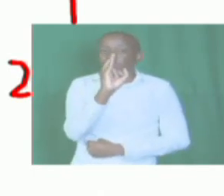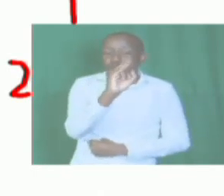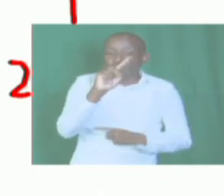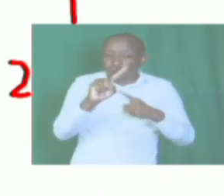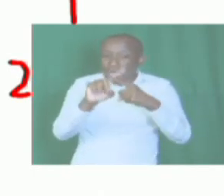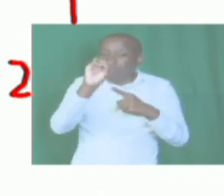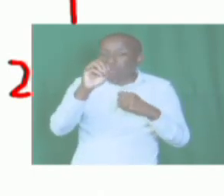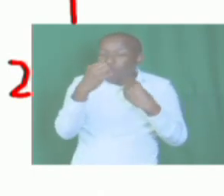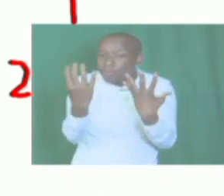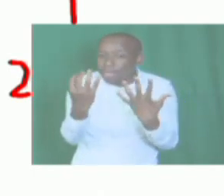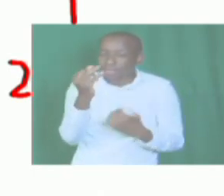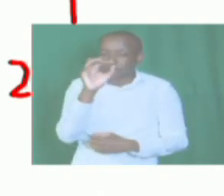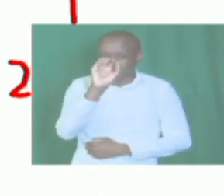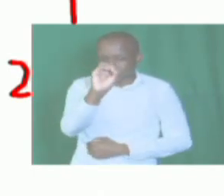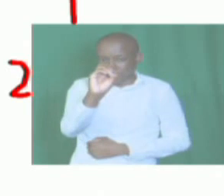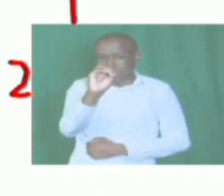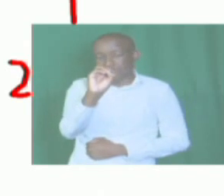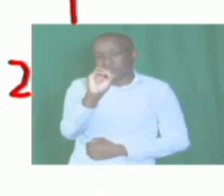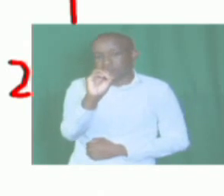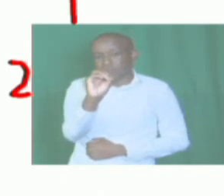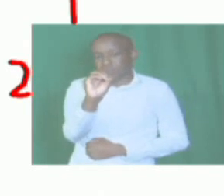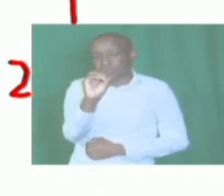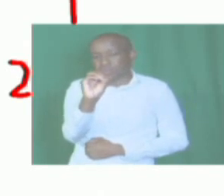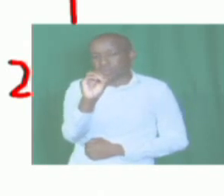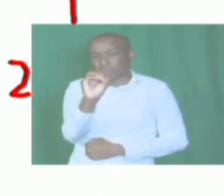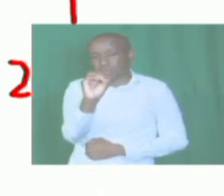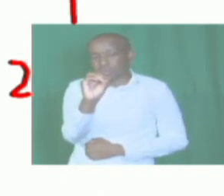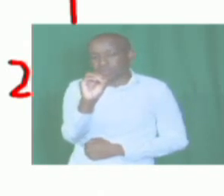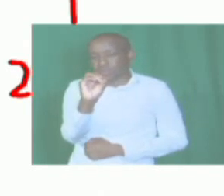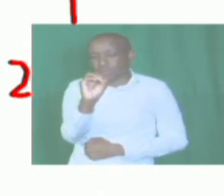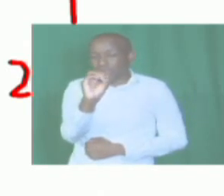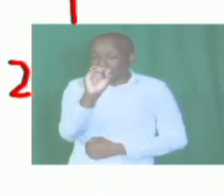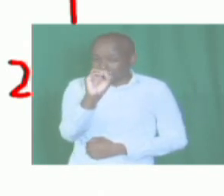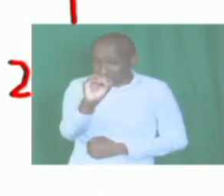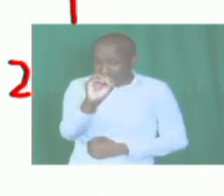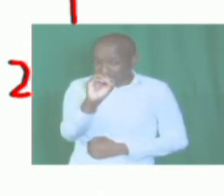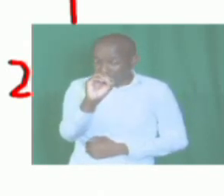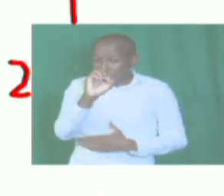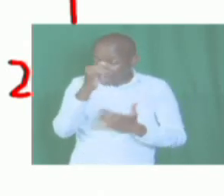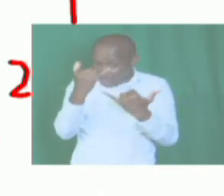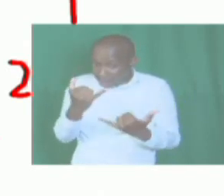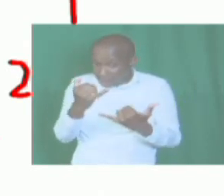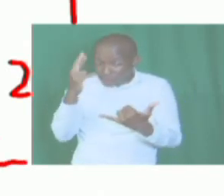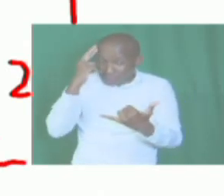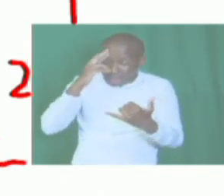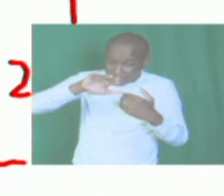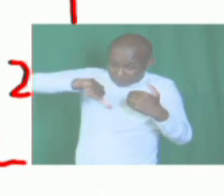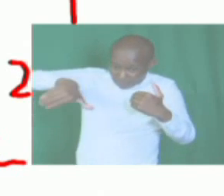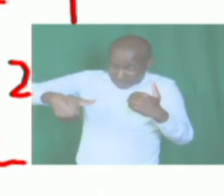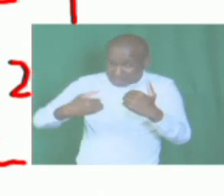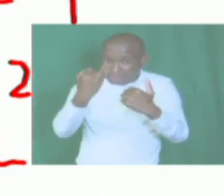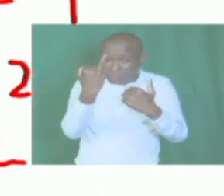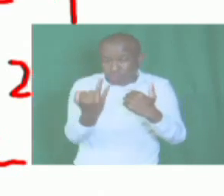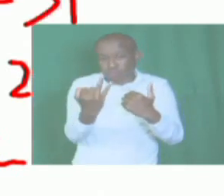times 0 is 0. And then from the 0, we subtract the 2,